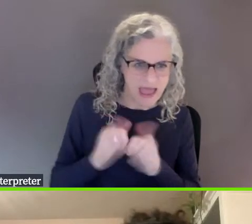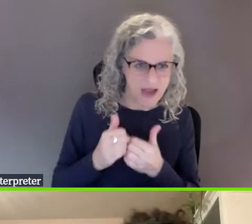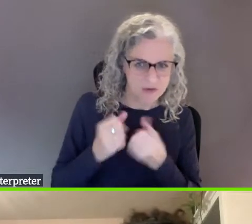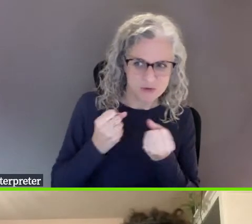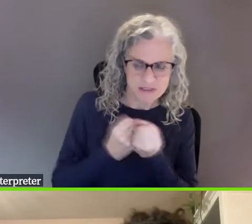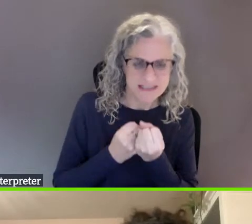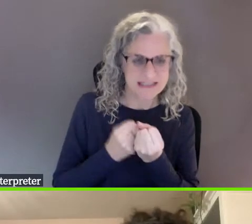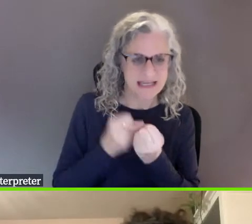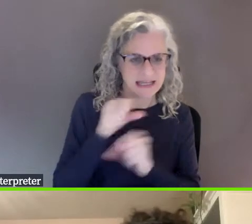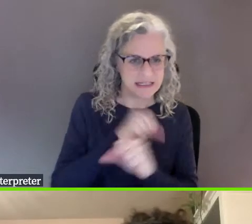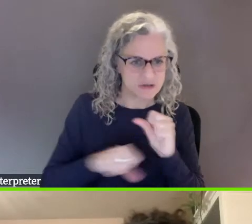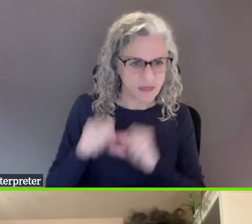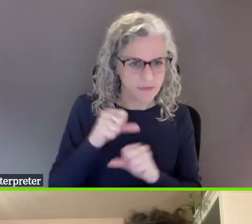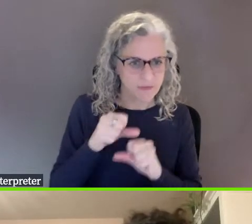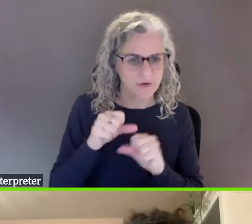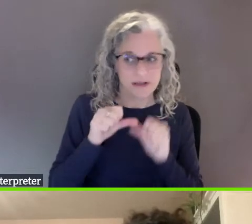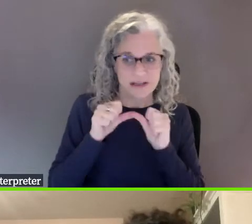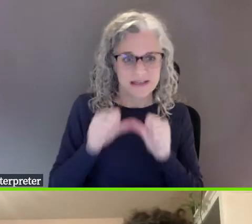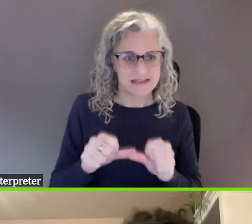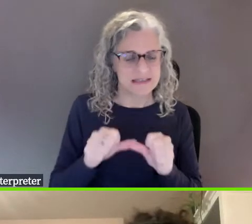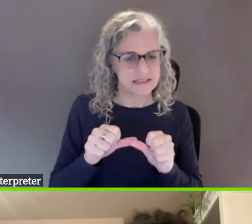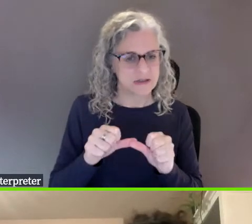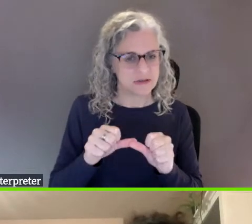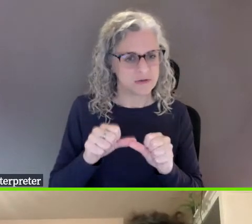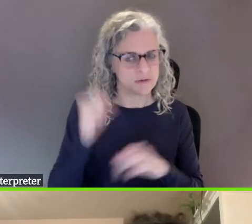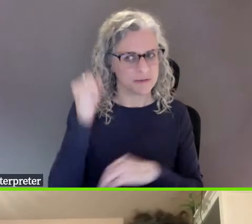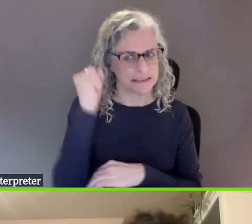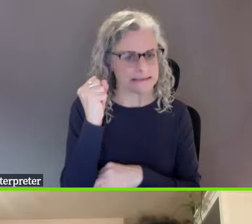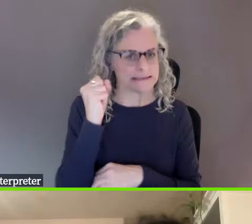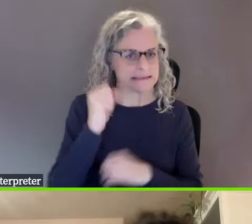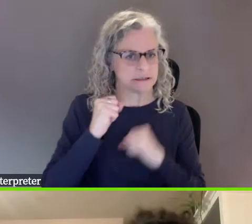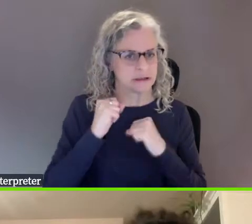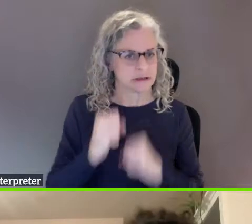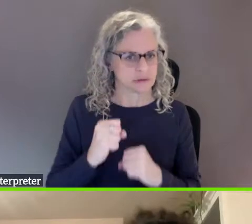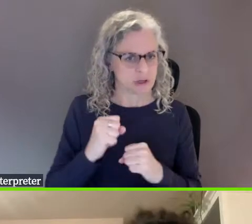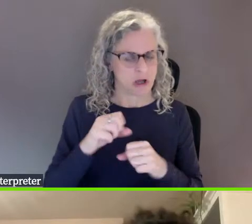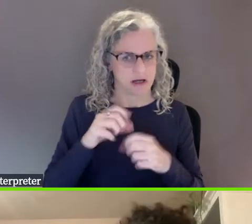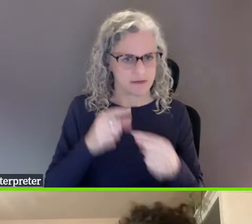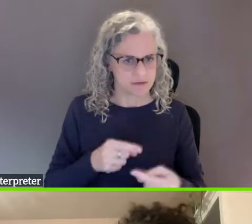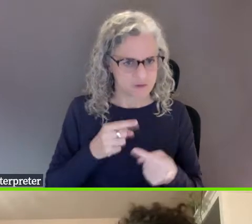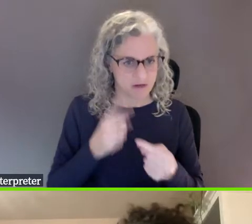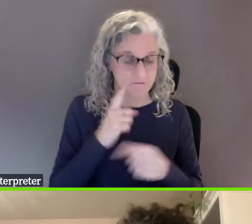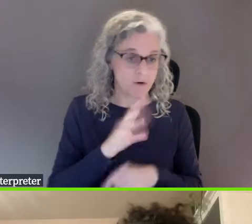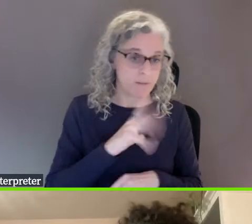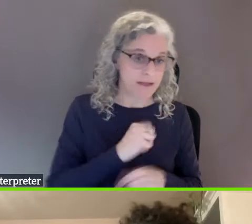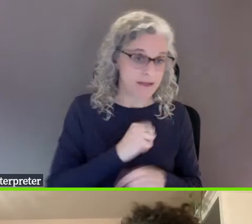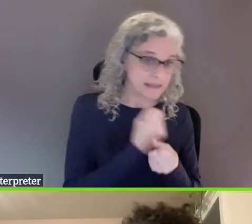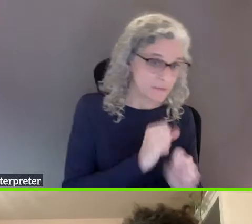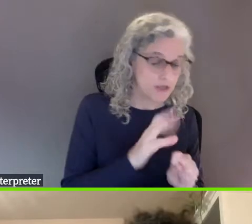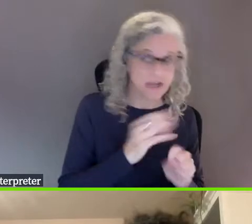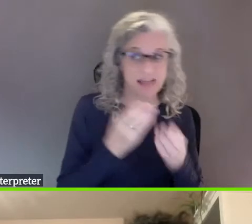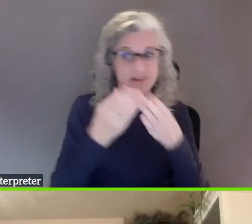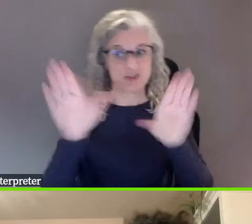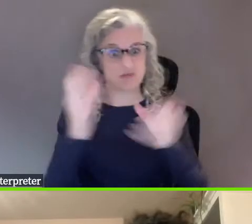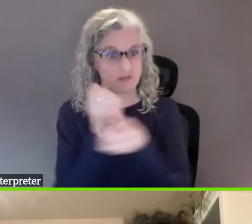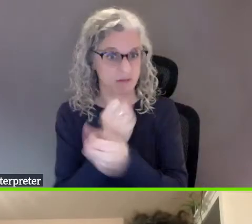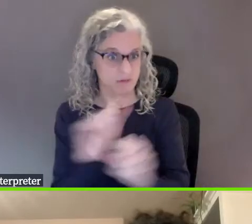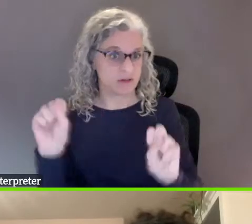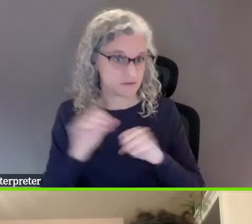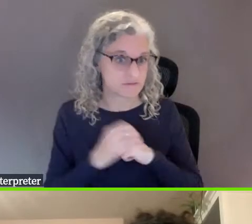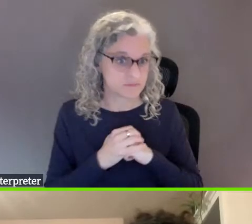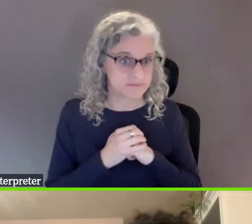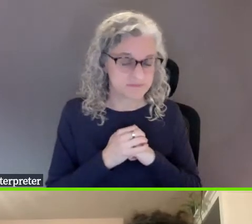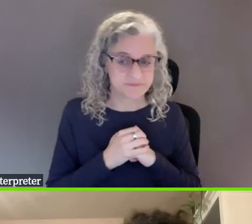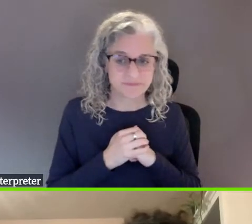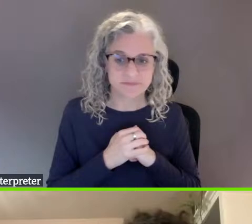other and continue to hold steadfast in this struggle for Palestinian liberation and for liberation in general. Part of